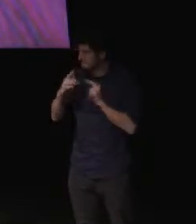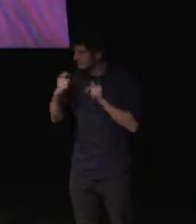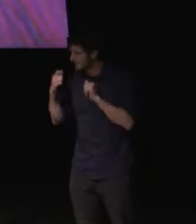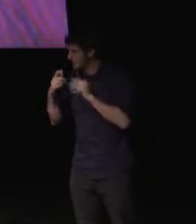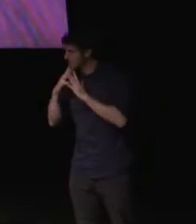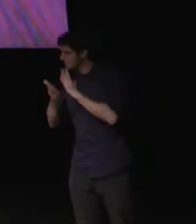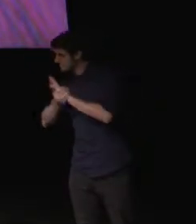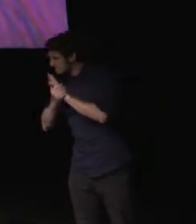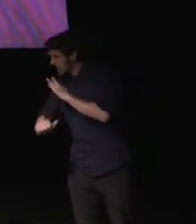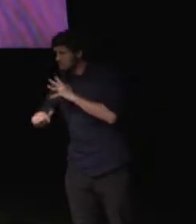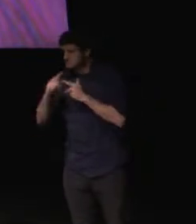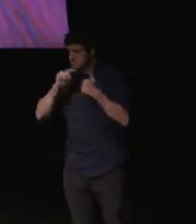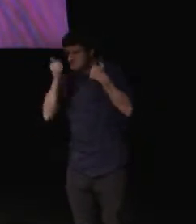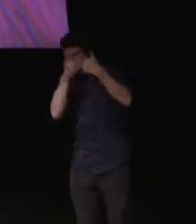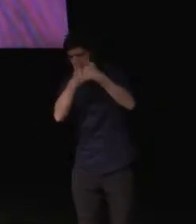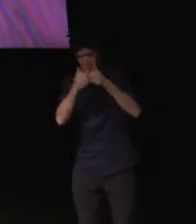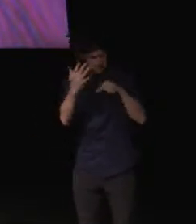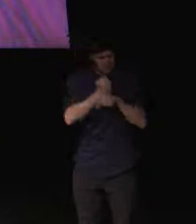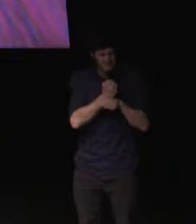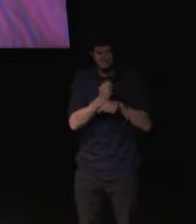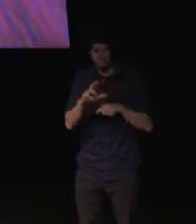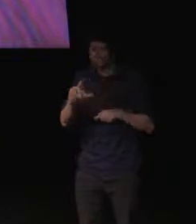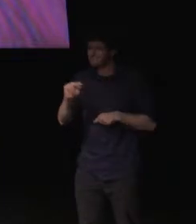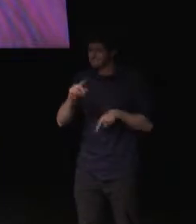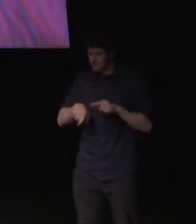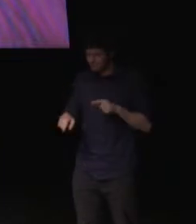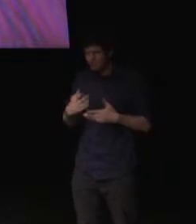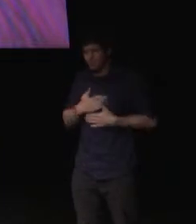competitively at that point in time, but she could still enjoy it.